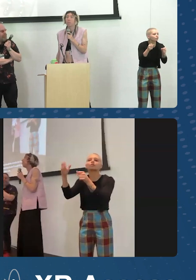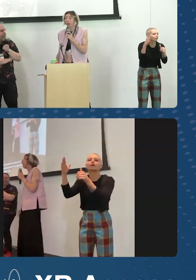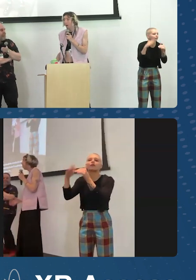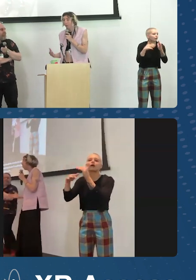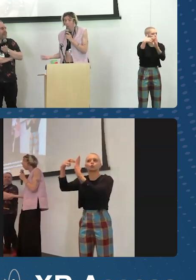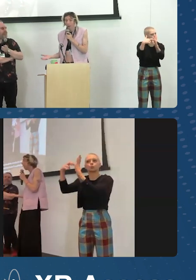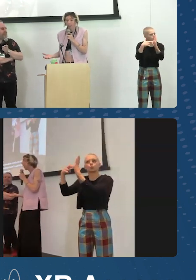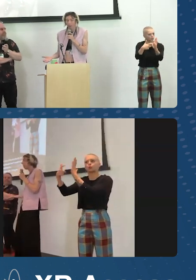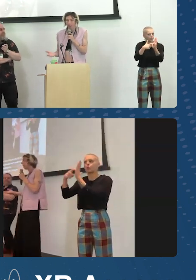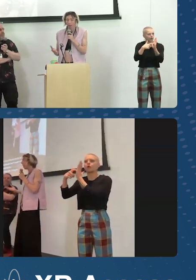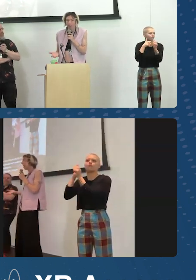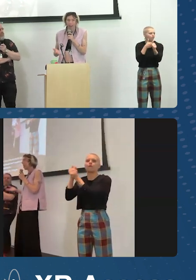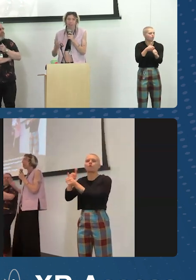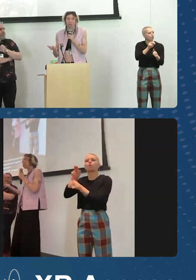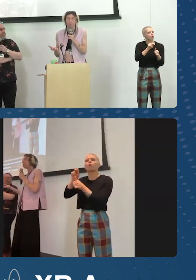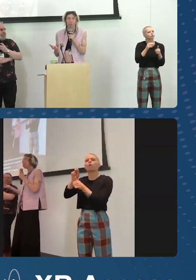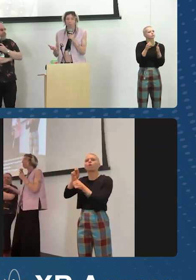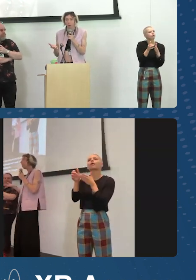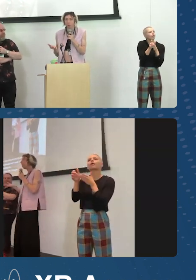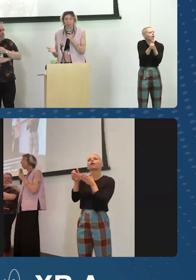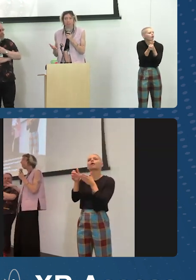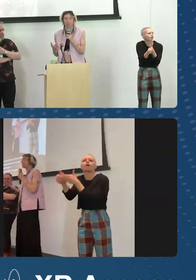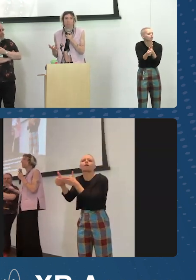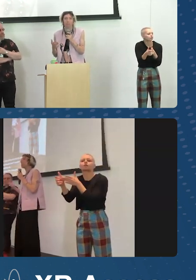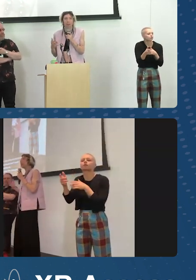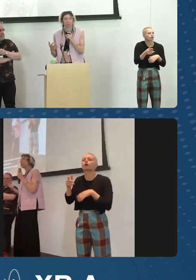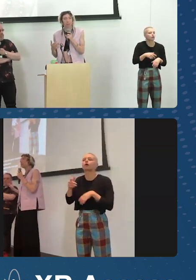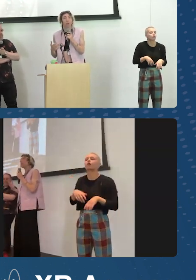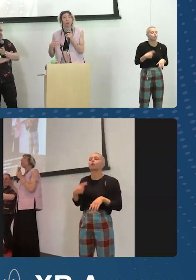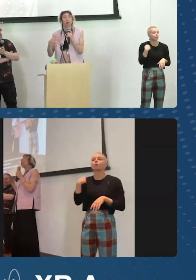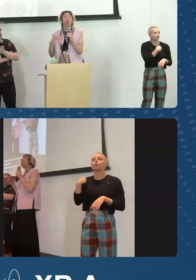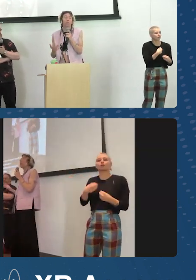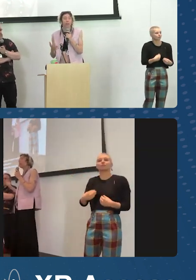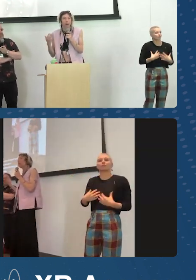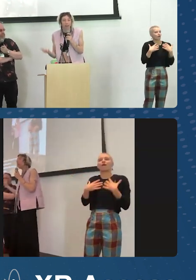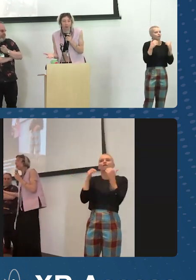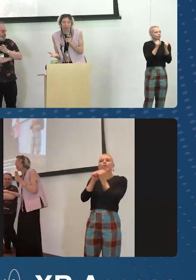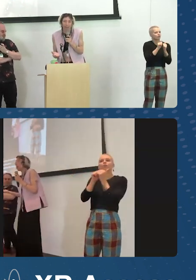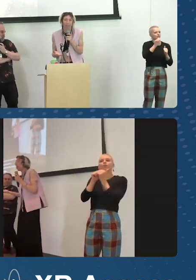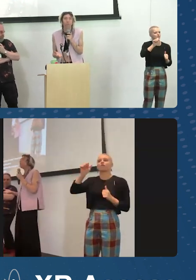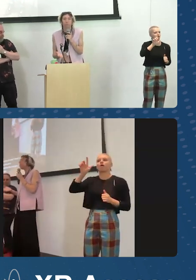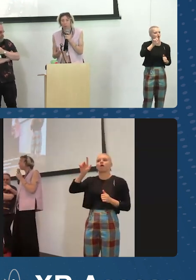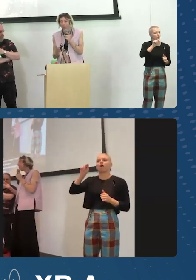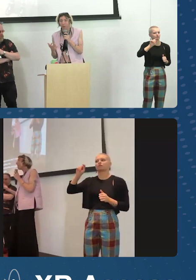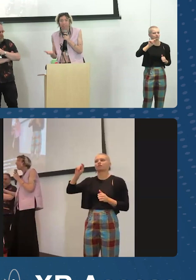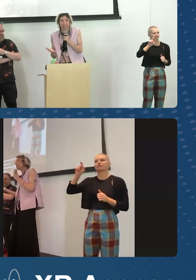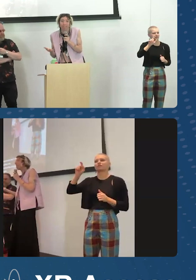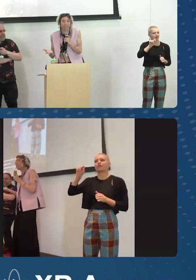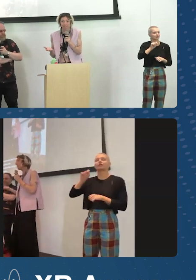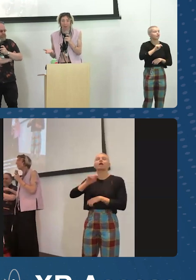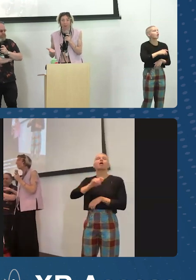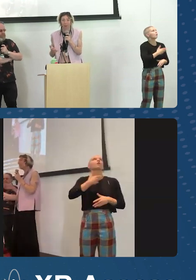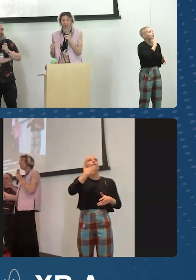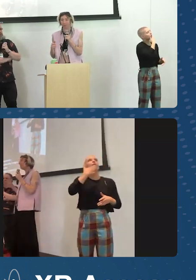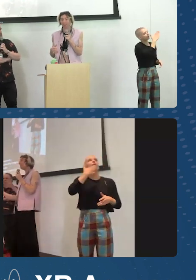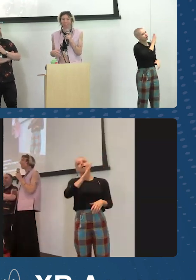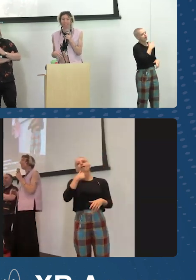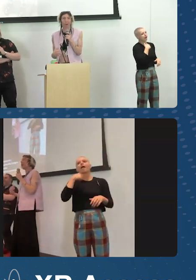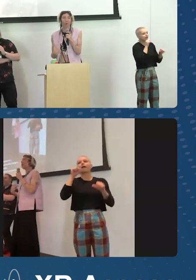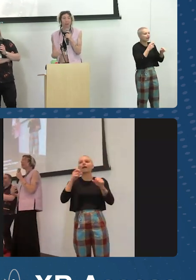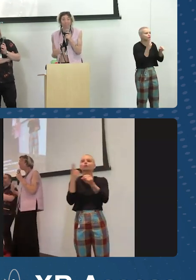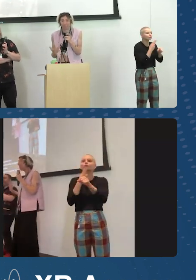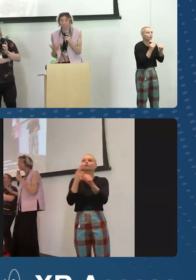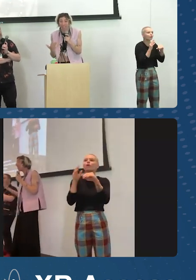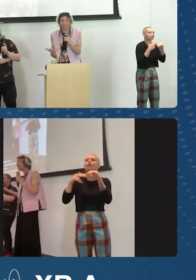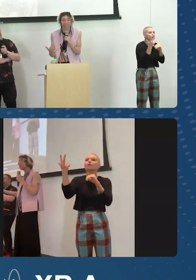been so inspired by the way Andy approaches alt text, or like the fact that it was like, oh, thank God, I can use more than 3 sentences if I want to. Yeah. It's